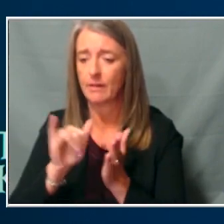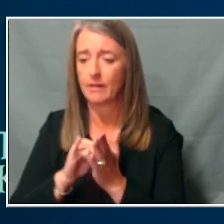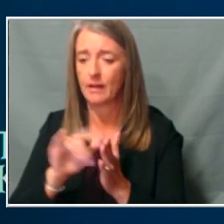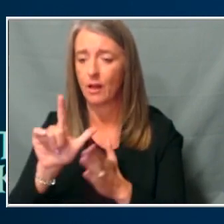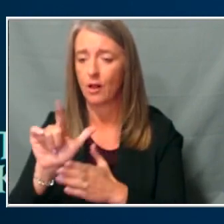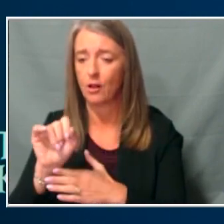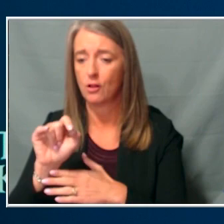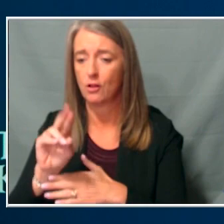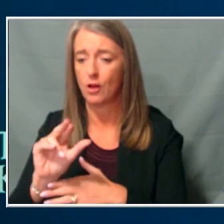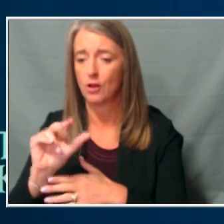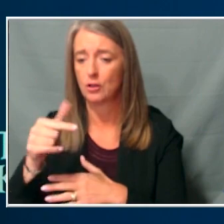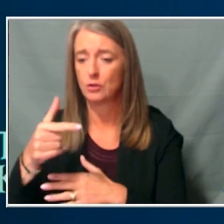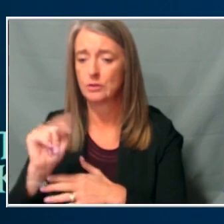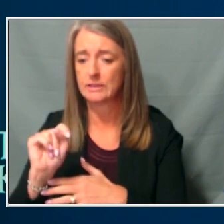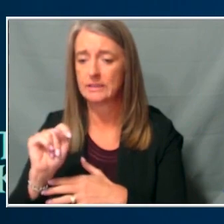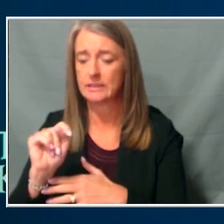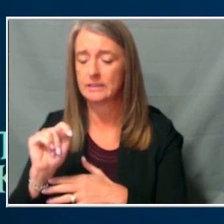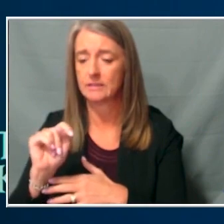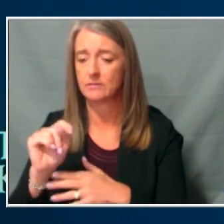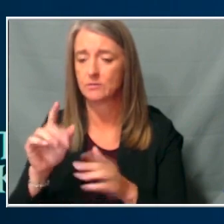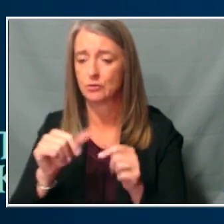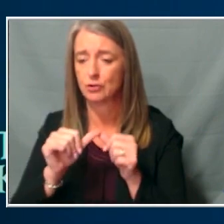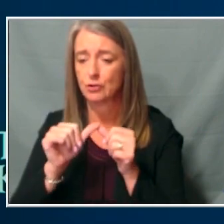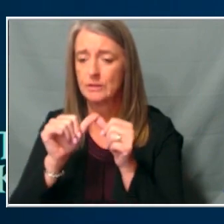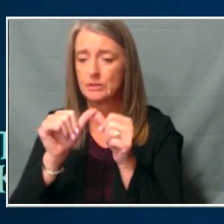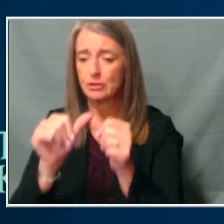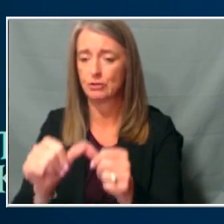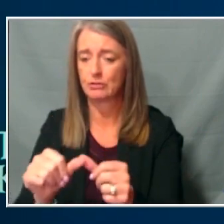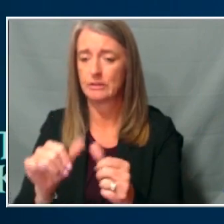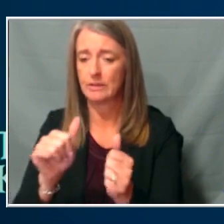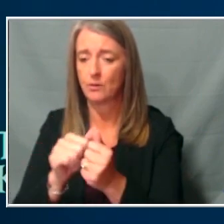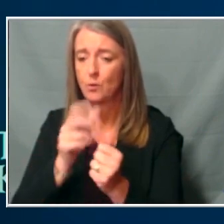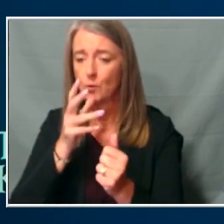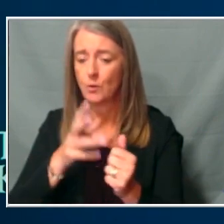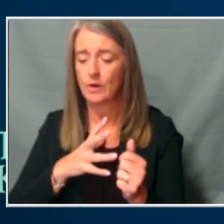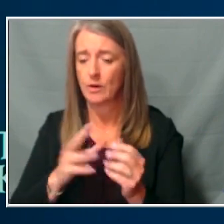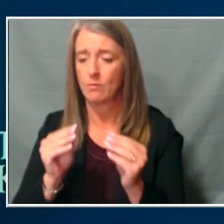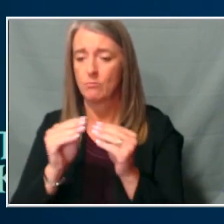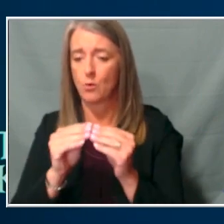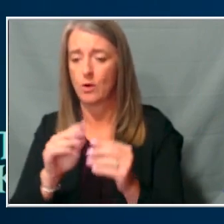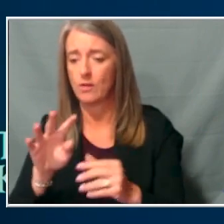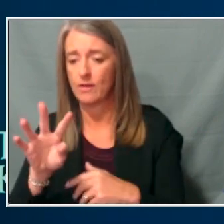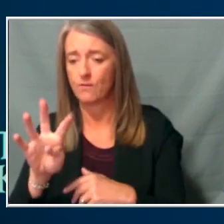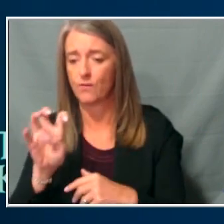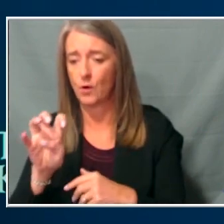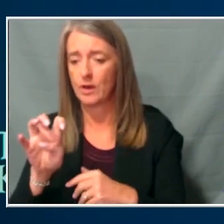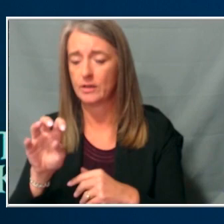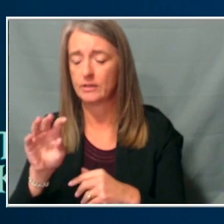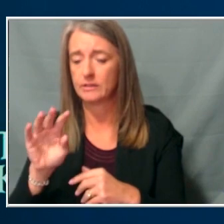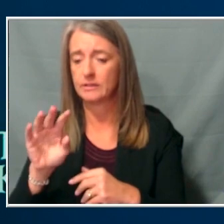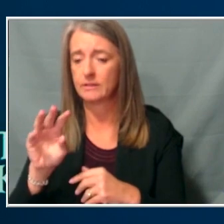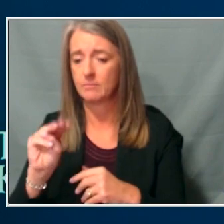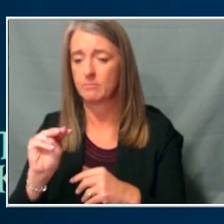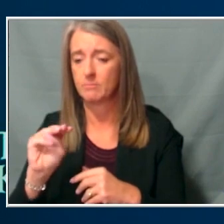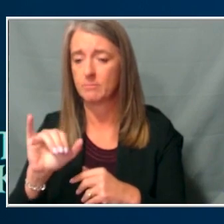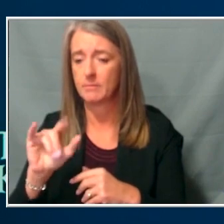Long QT, the duration of that QT interval in women is usually greater than 460 milliseconds, and in men it's greater